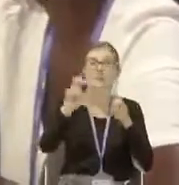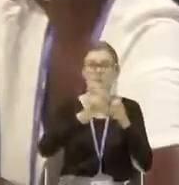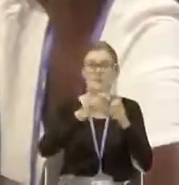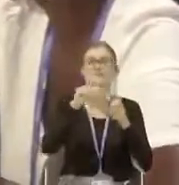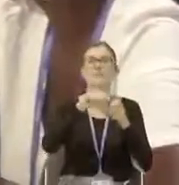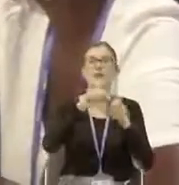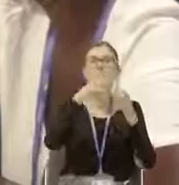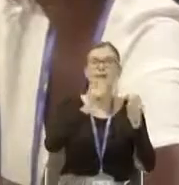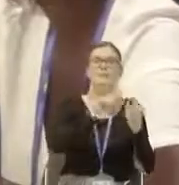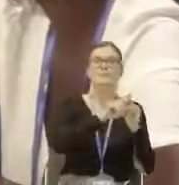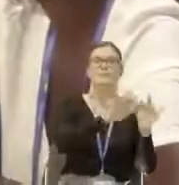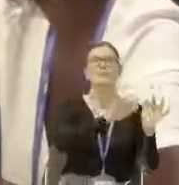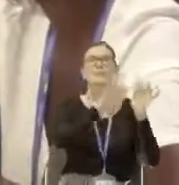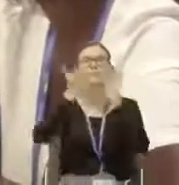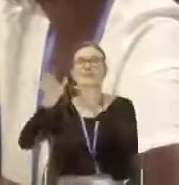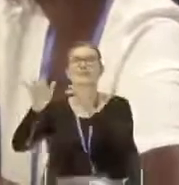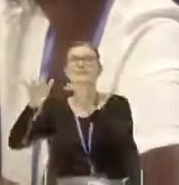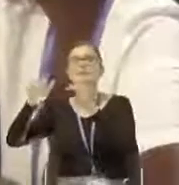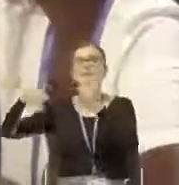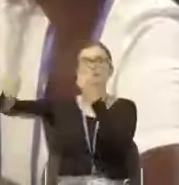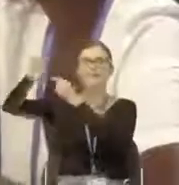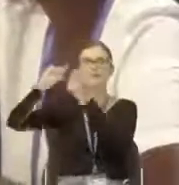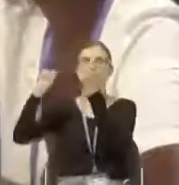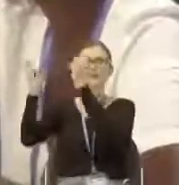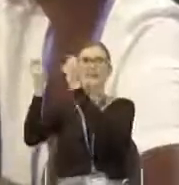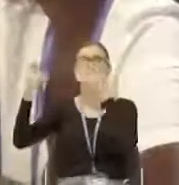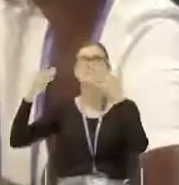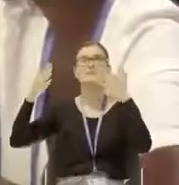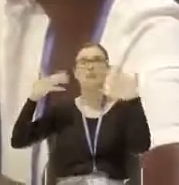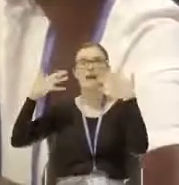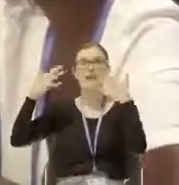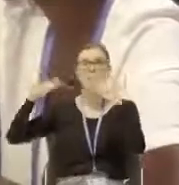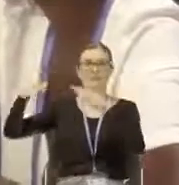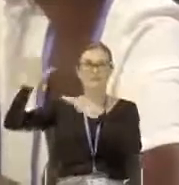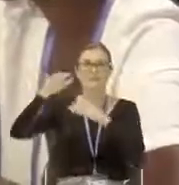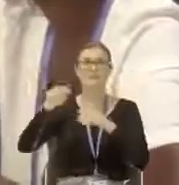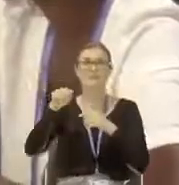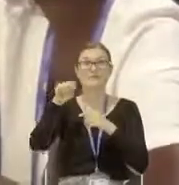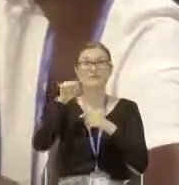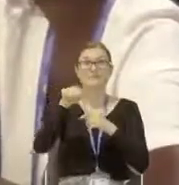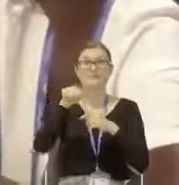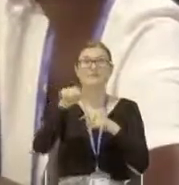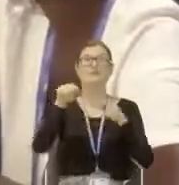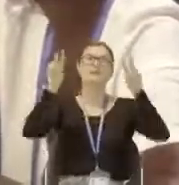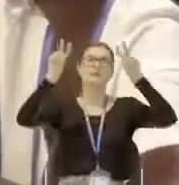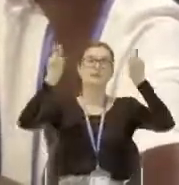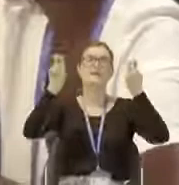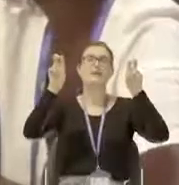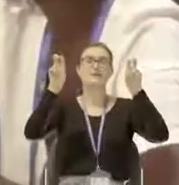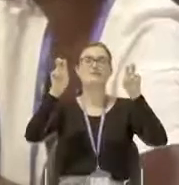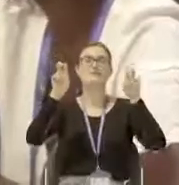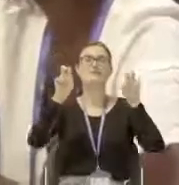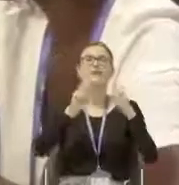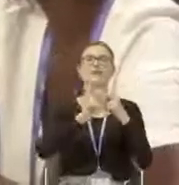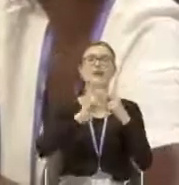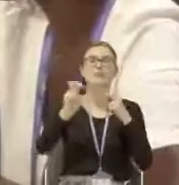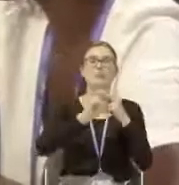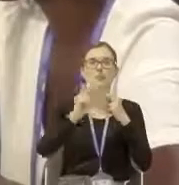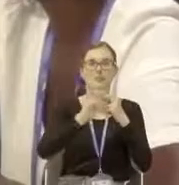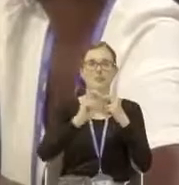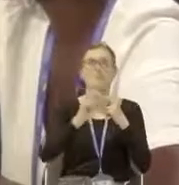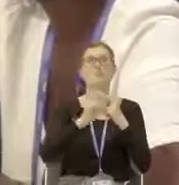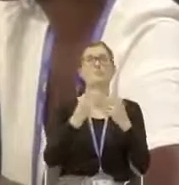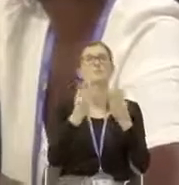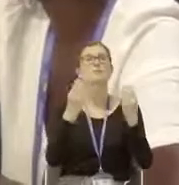area of transport, young people in my county, for example, who ride motorbikes, are the ones who provide the